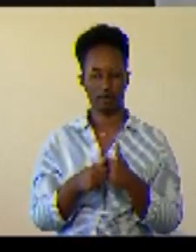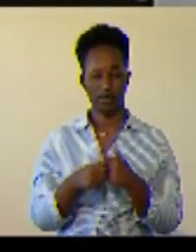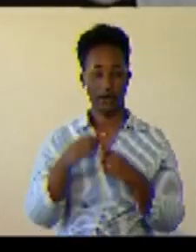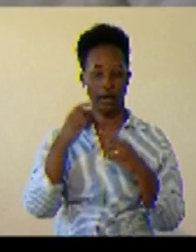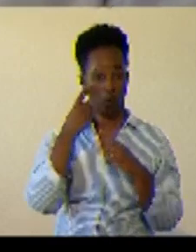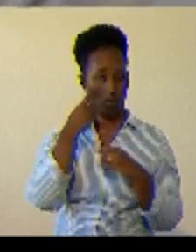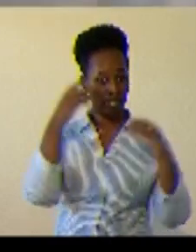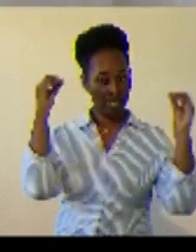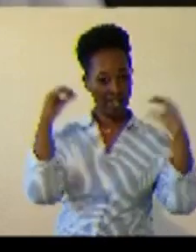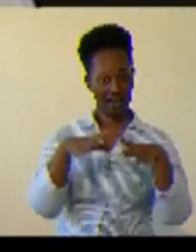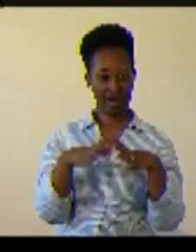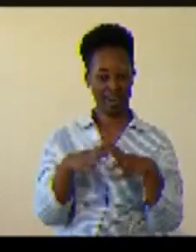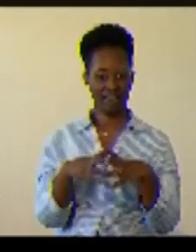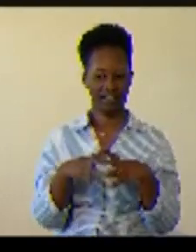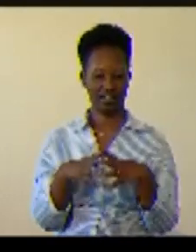occurs